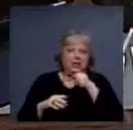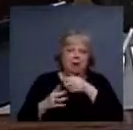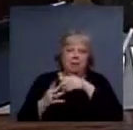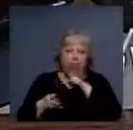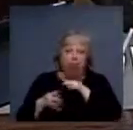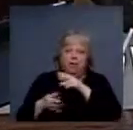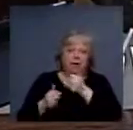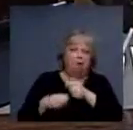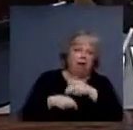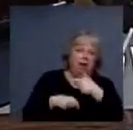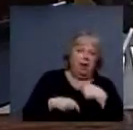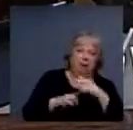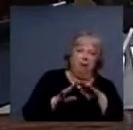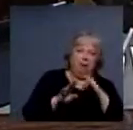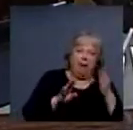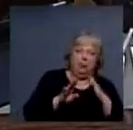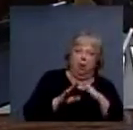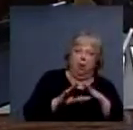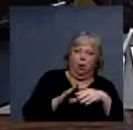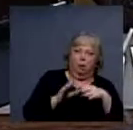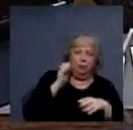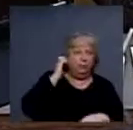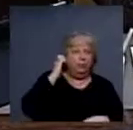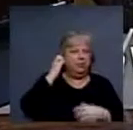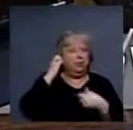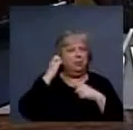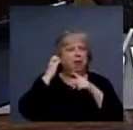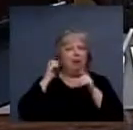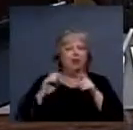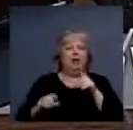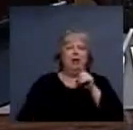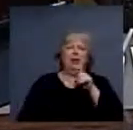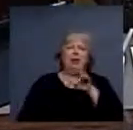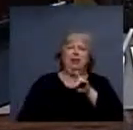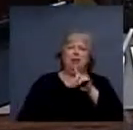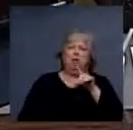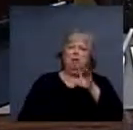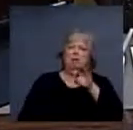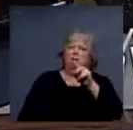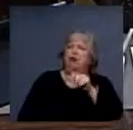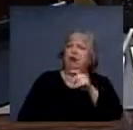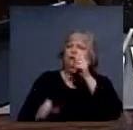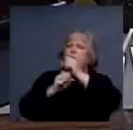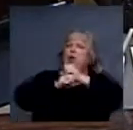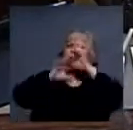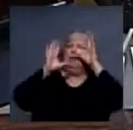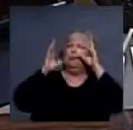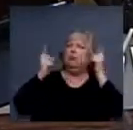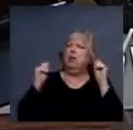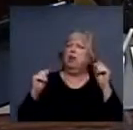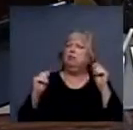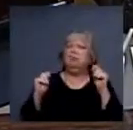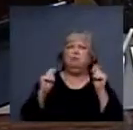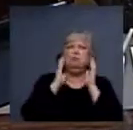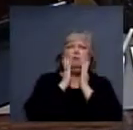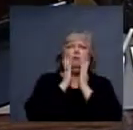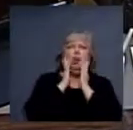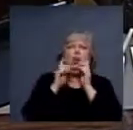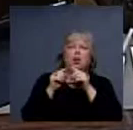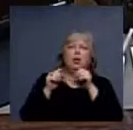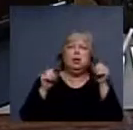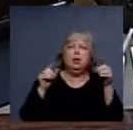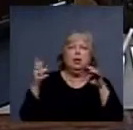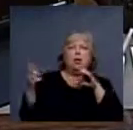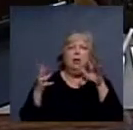my question is 171 feet. I'm trying to visualize that in my mind as to